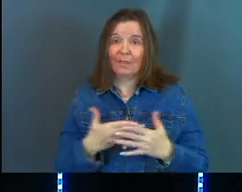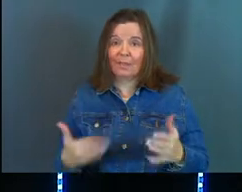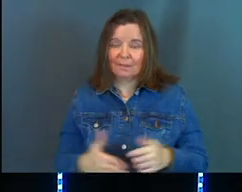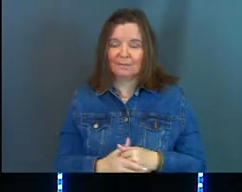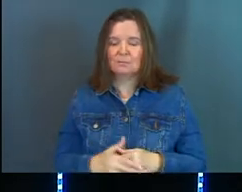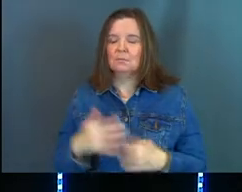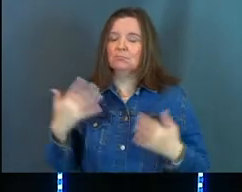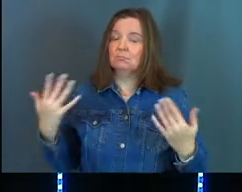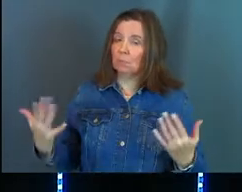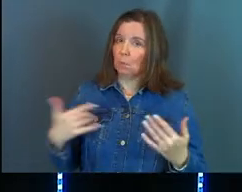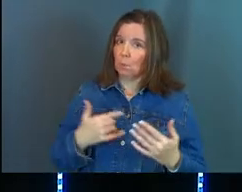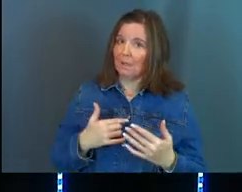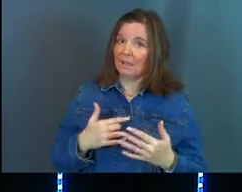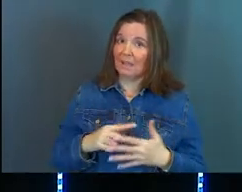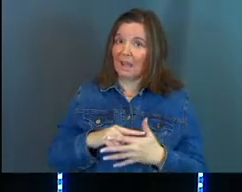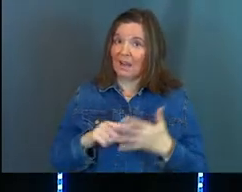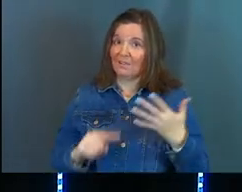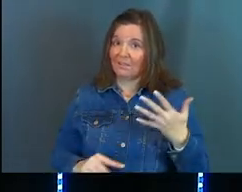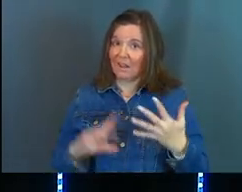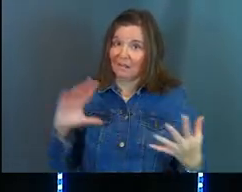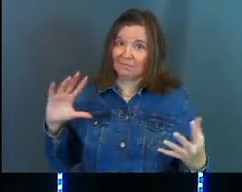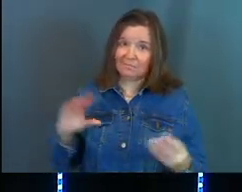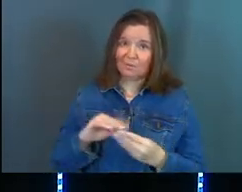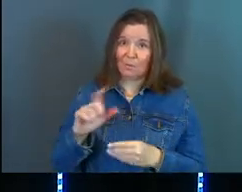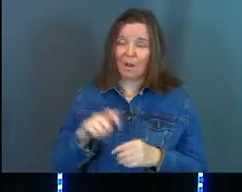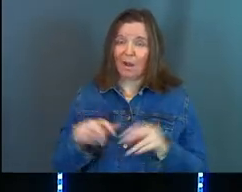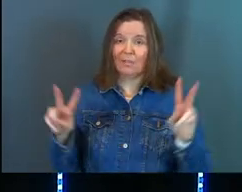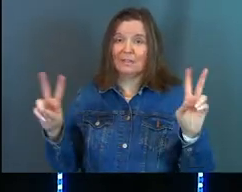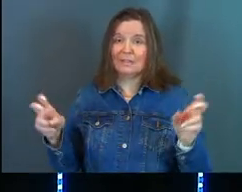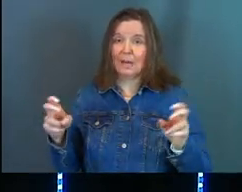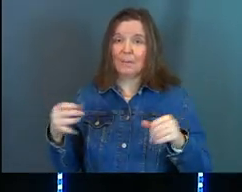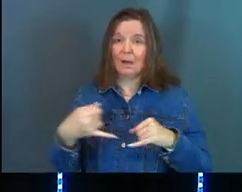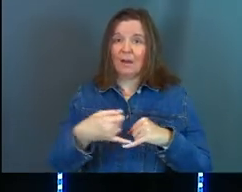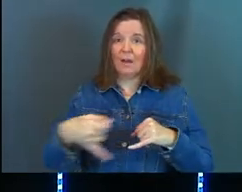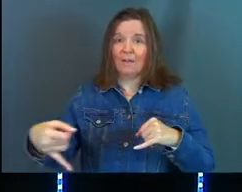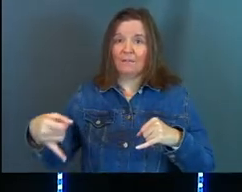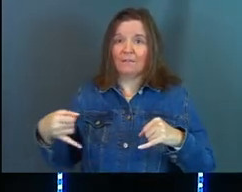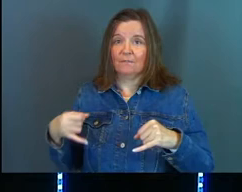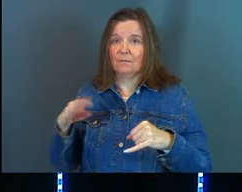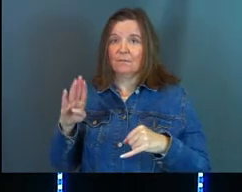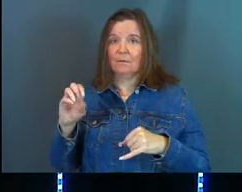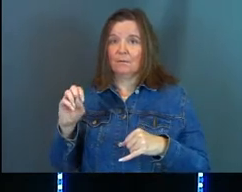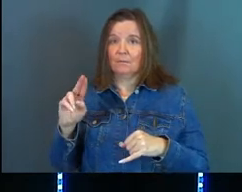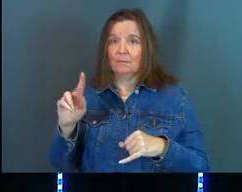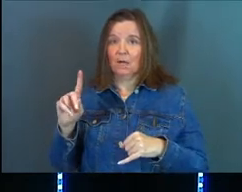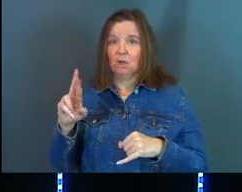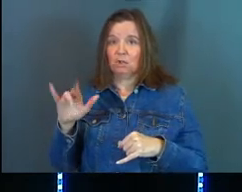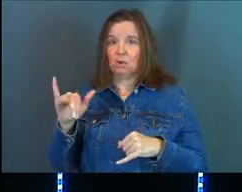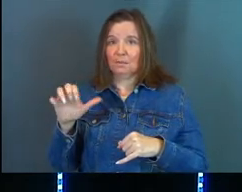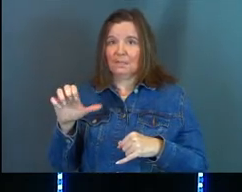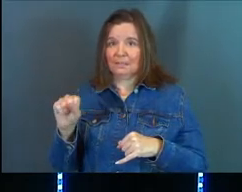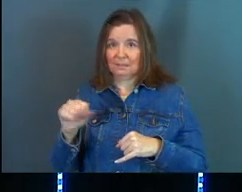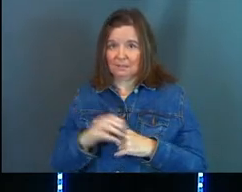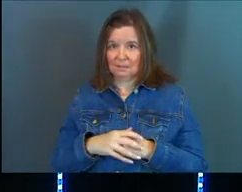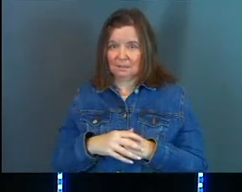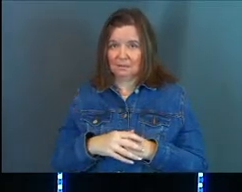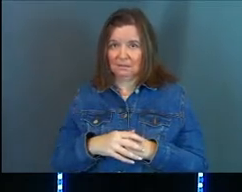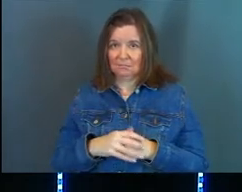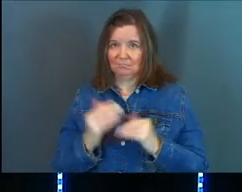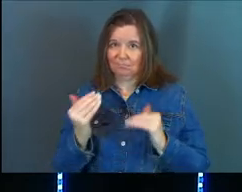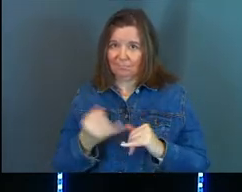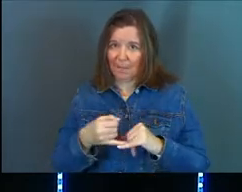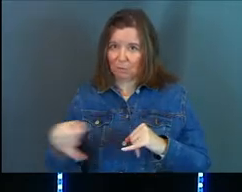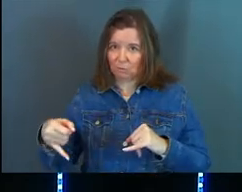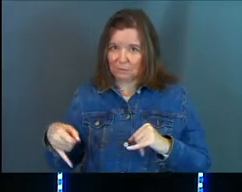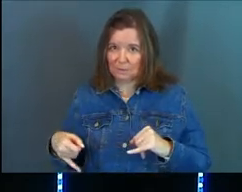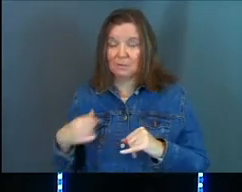thing. And so we got five questions all on the topic of boundaries. Boundaries. Now, the reason